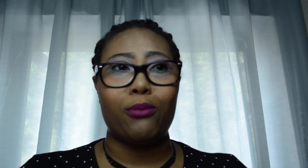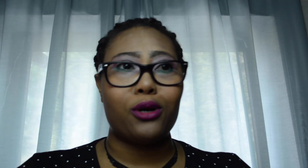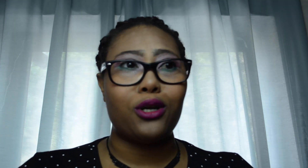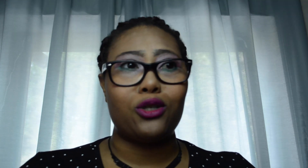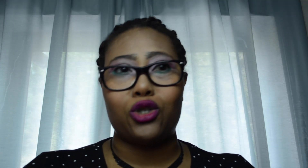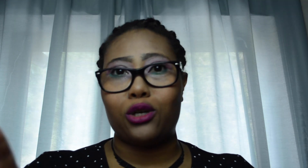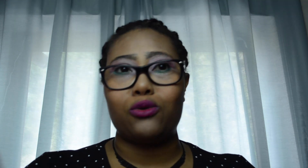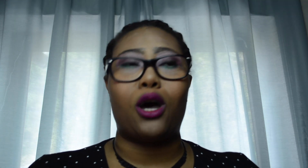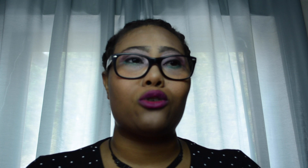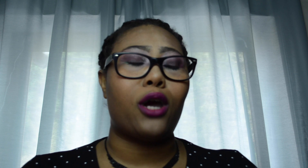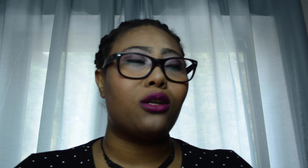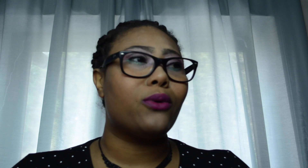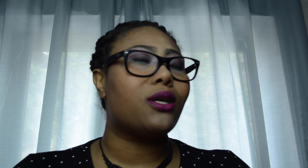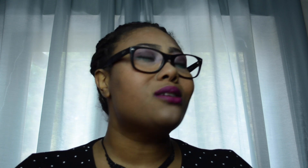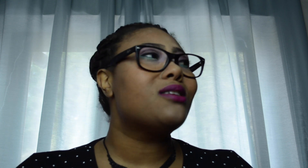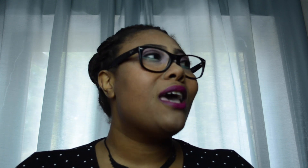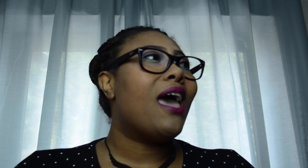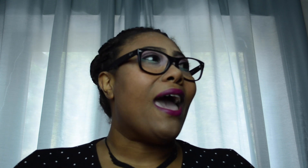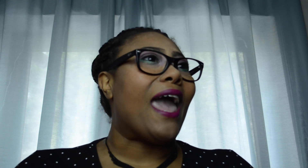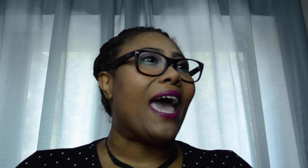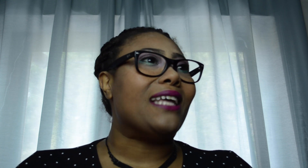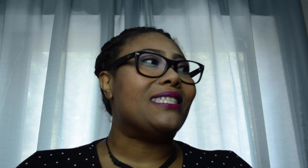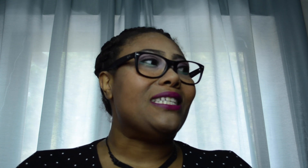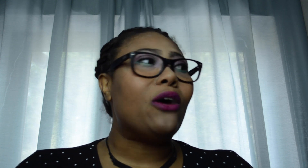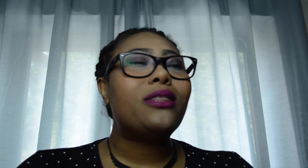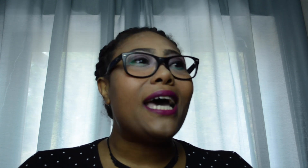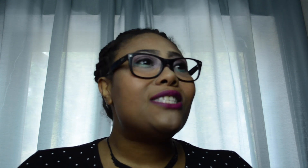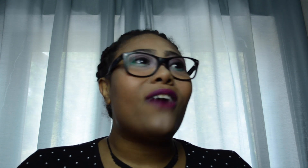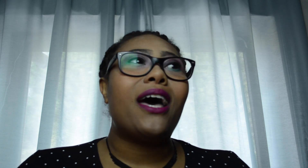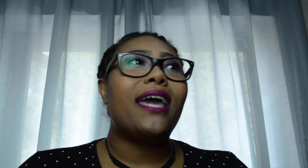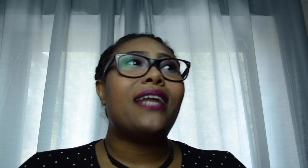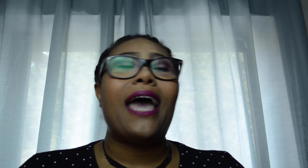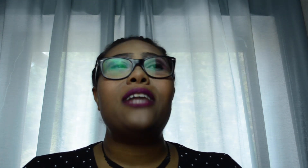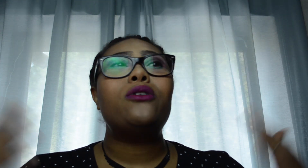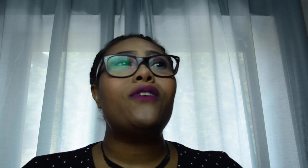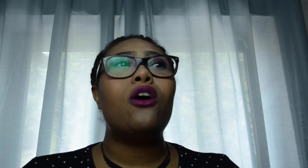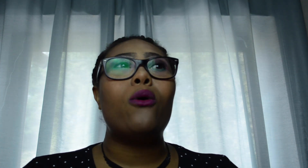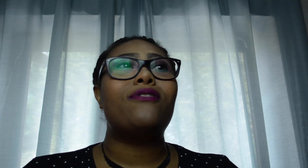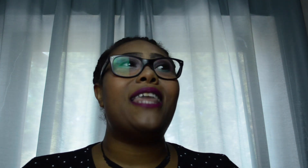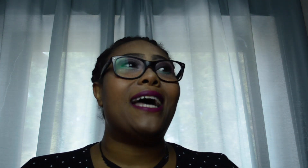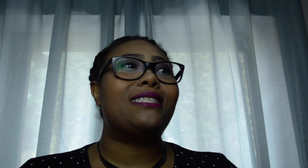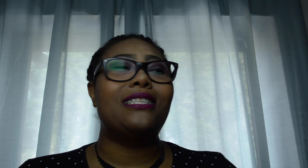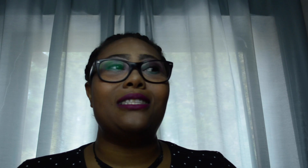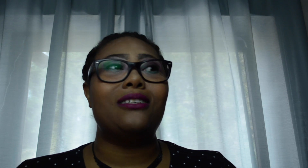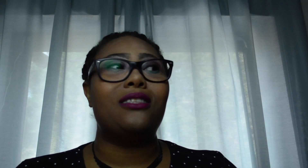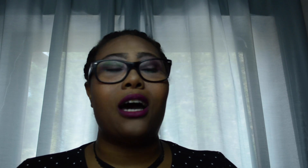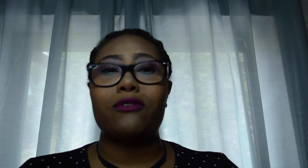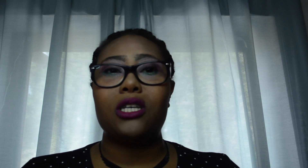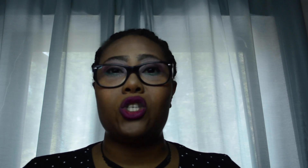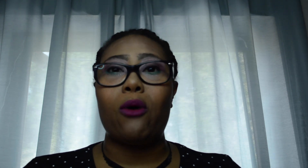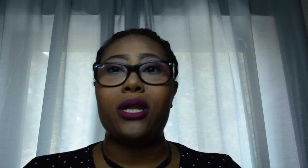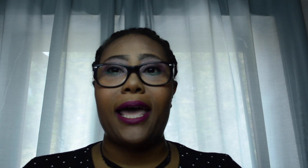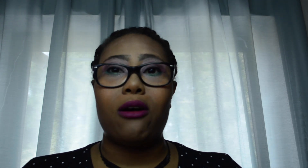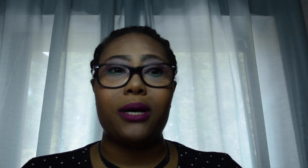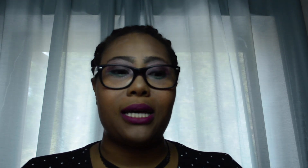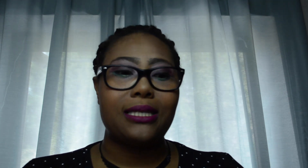overseeing the marketing chick who's contracting with us. And, you know, that's fine. I don't even know if that's the